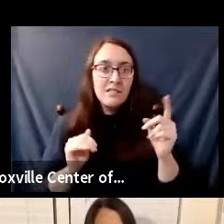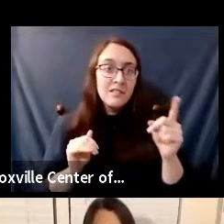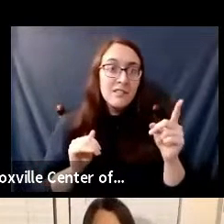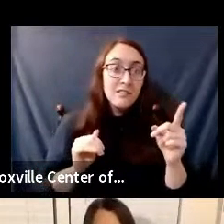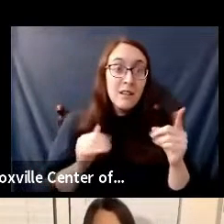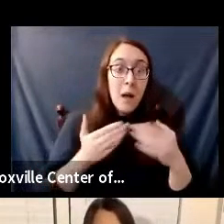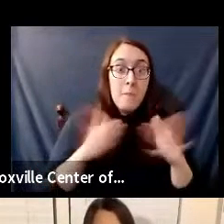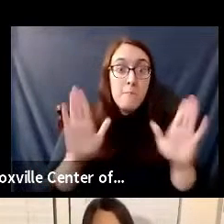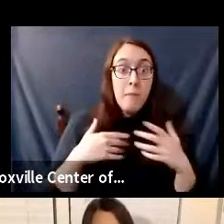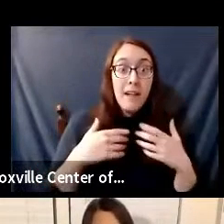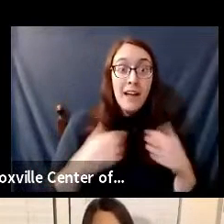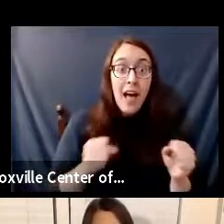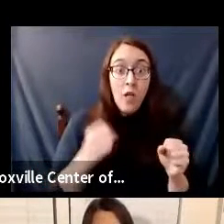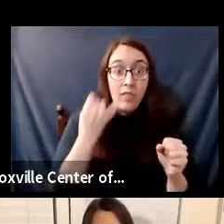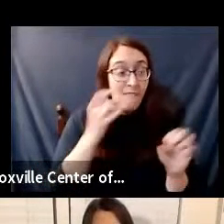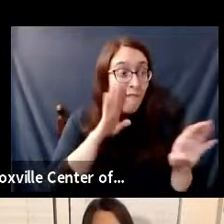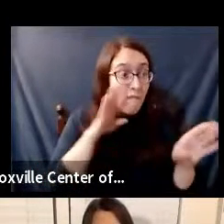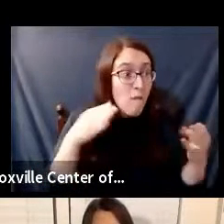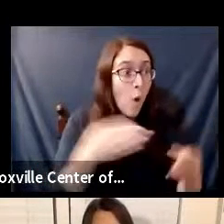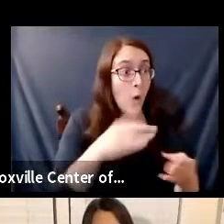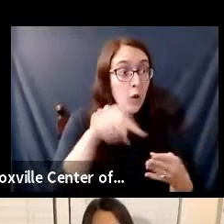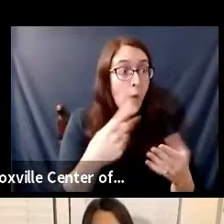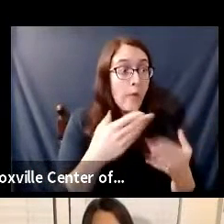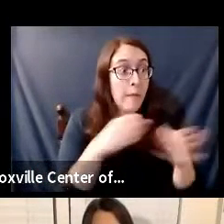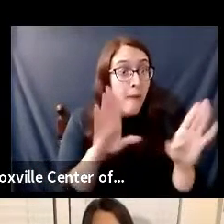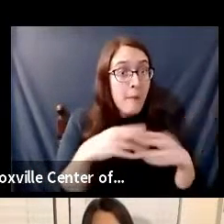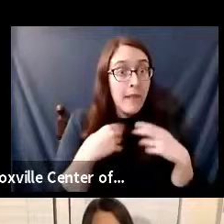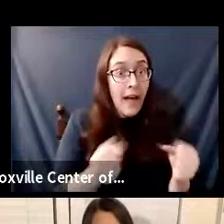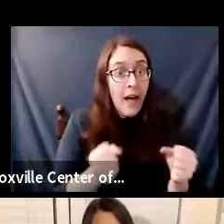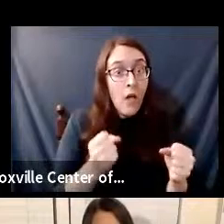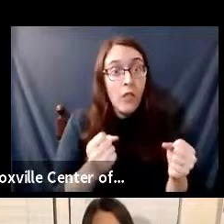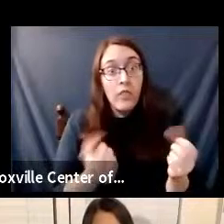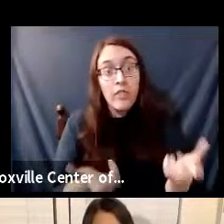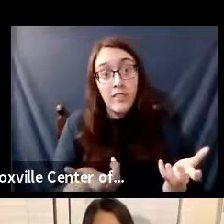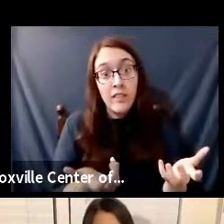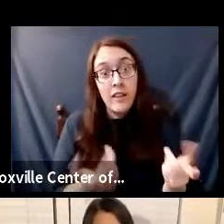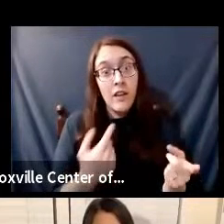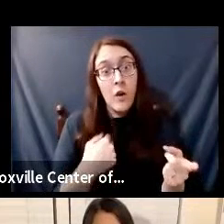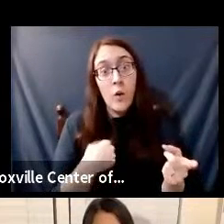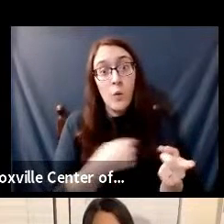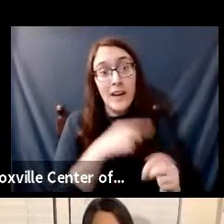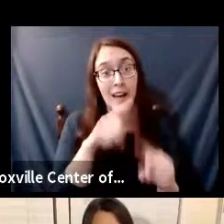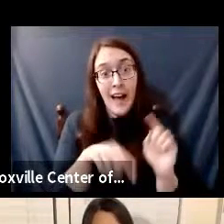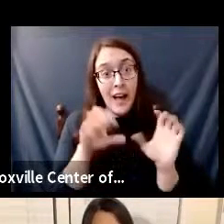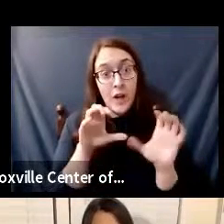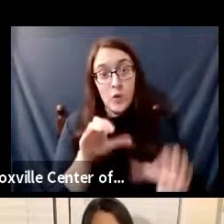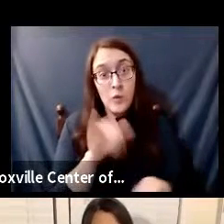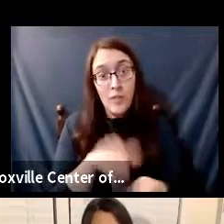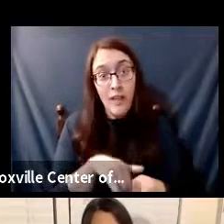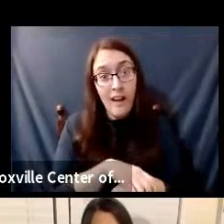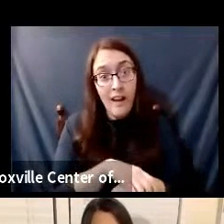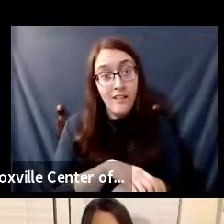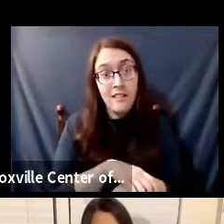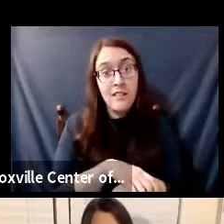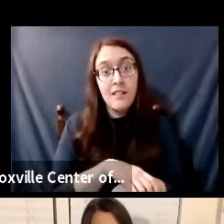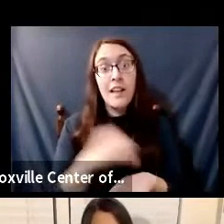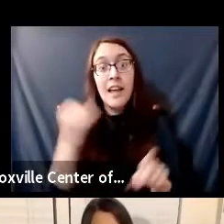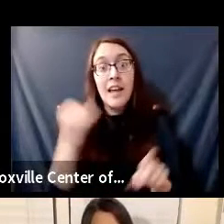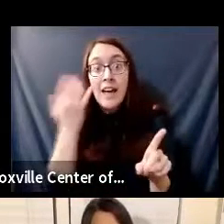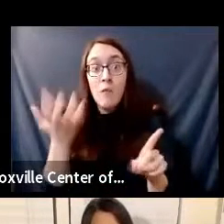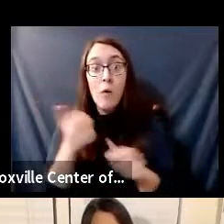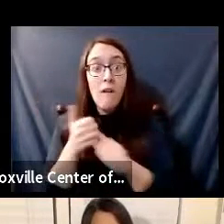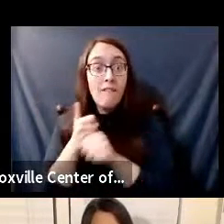public health, which pure public health, we'd have a safer at home order. We're not doing that. If we want to go South Dakota